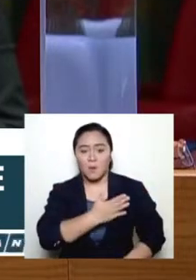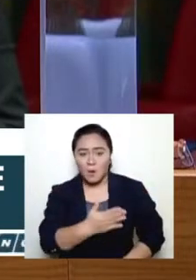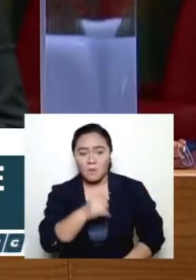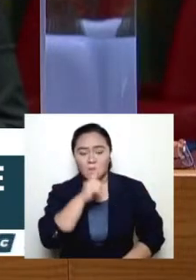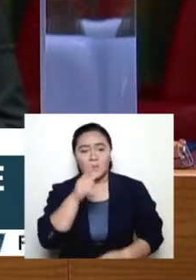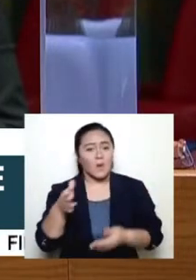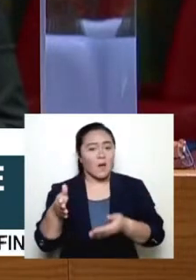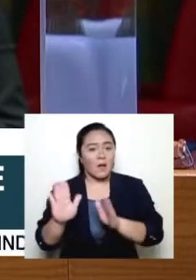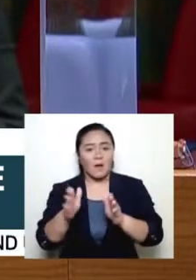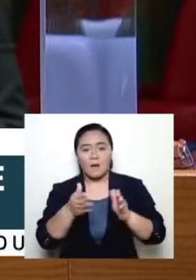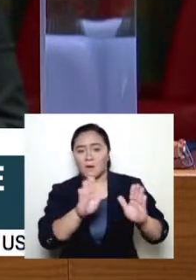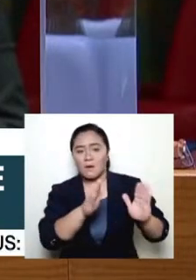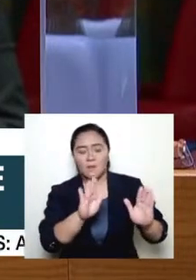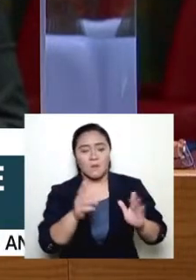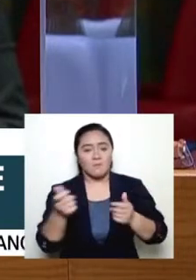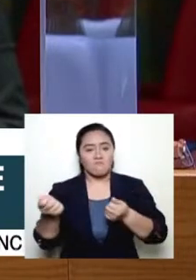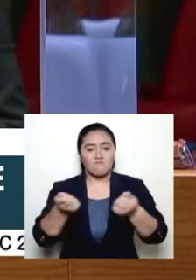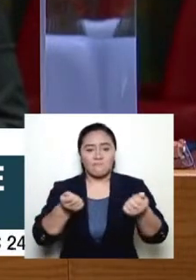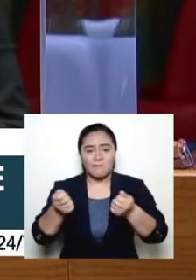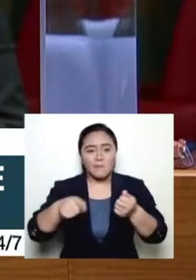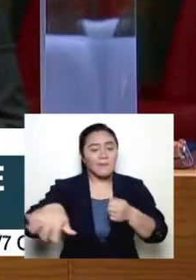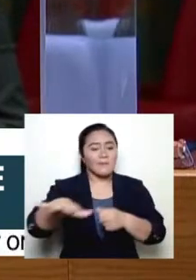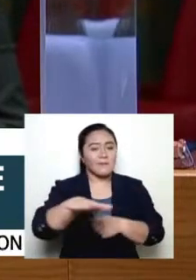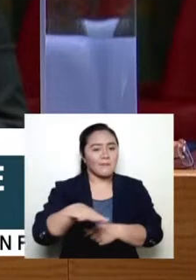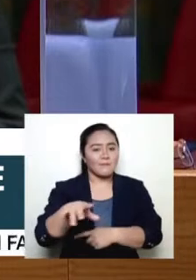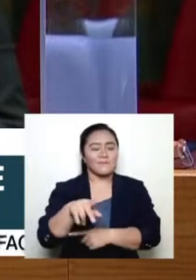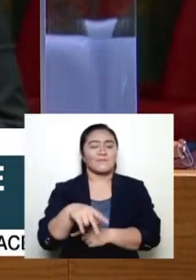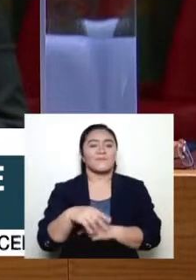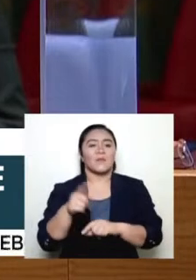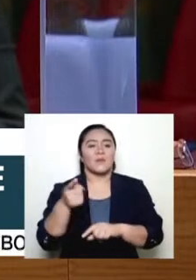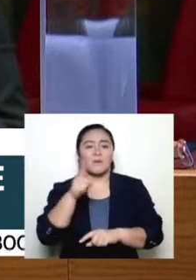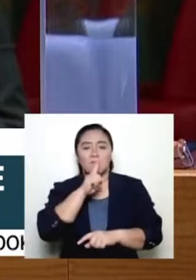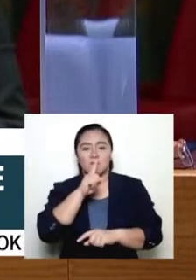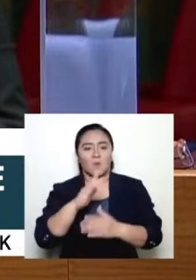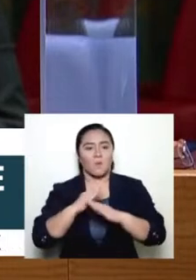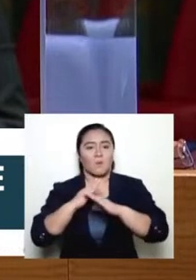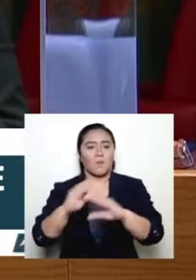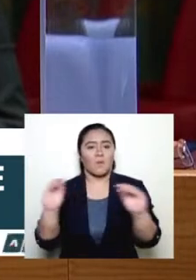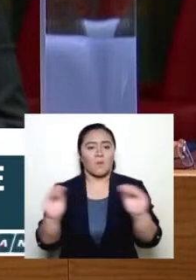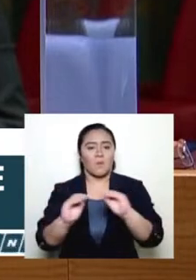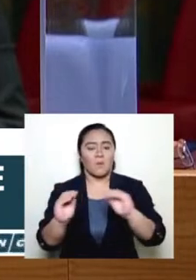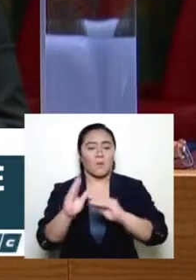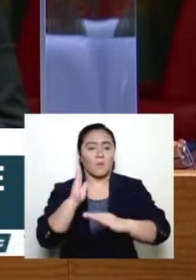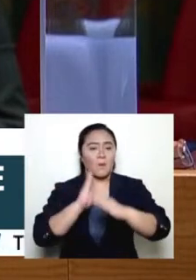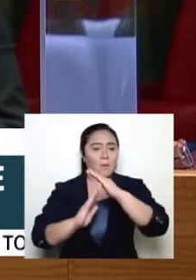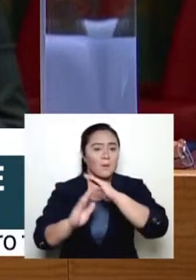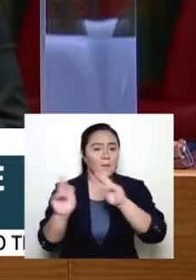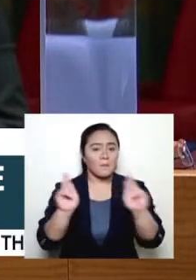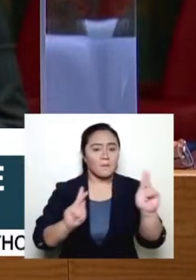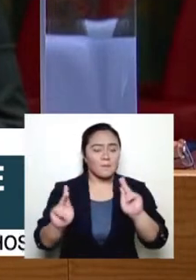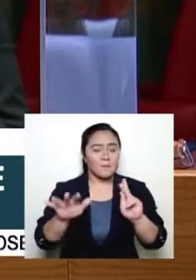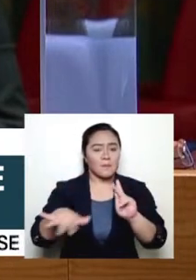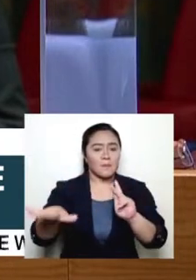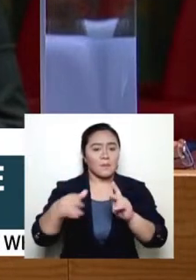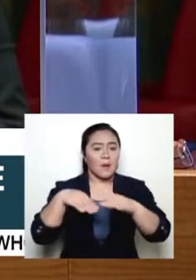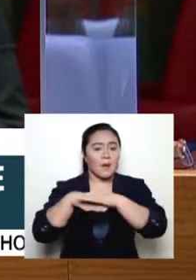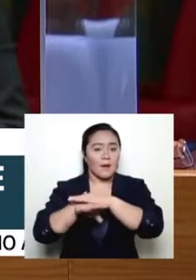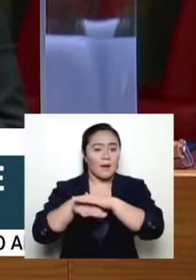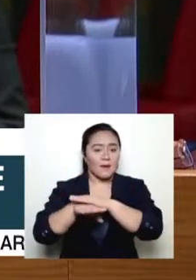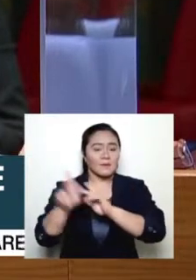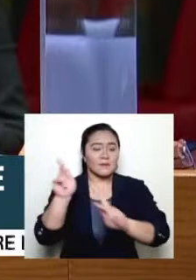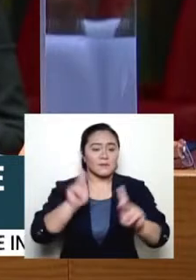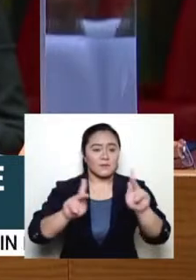and facilitate immediate, unhindered humanitarian access for humanitarian partners in